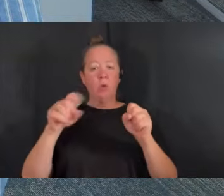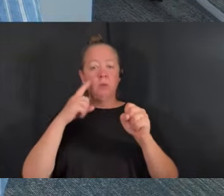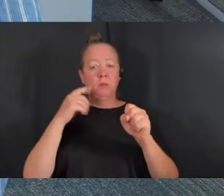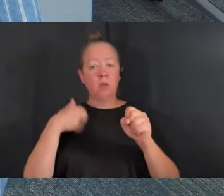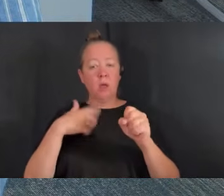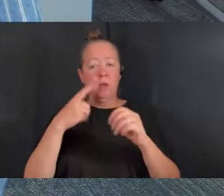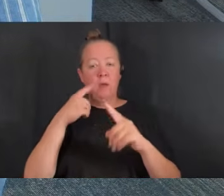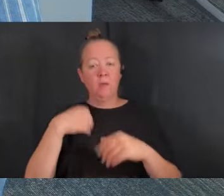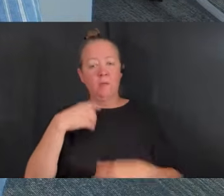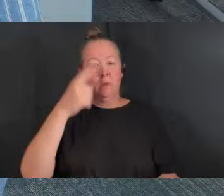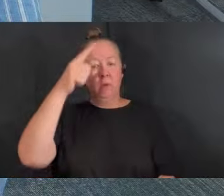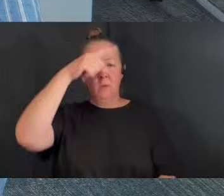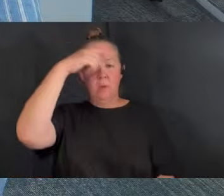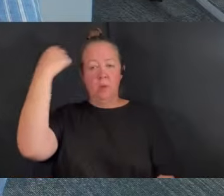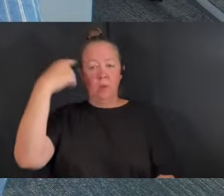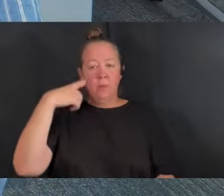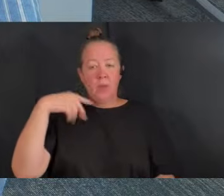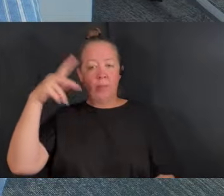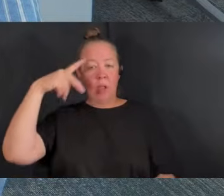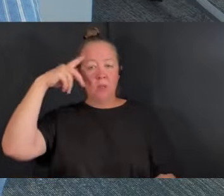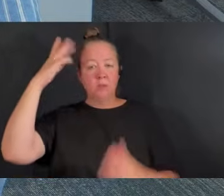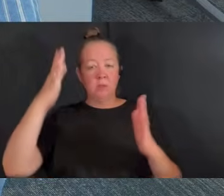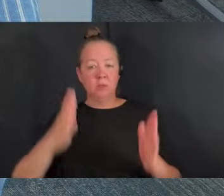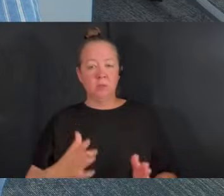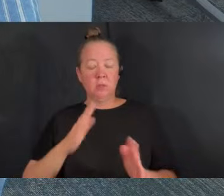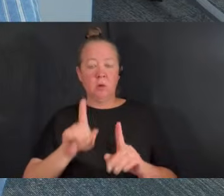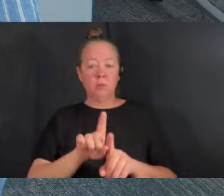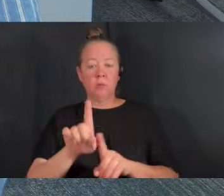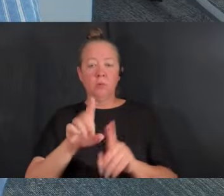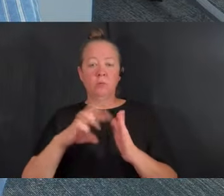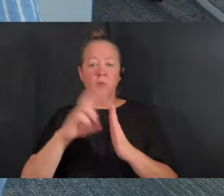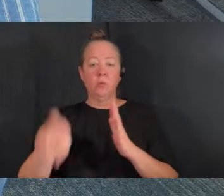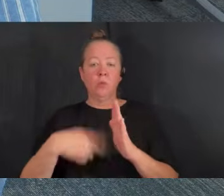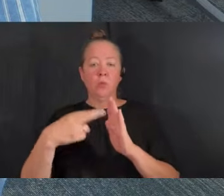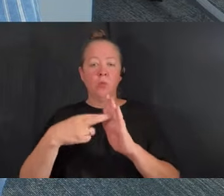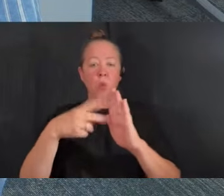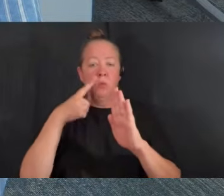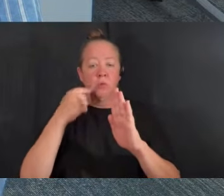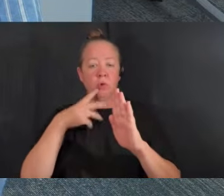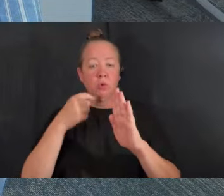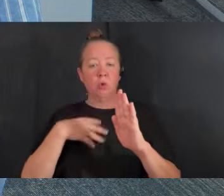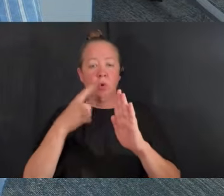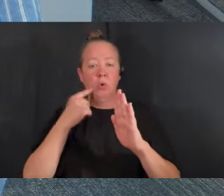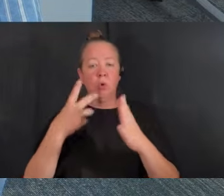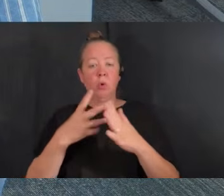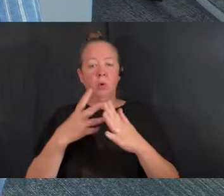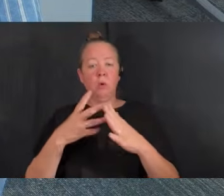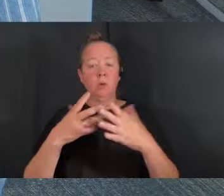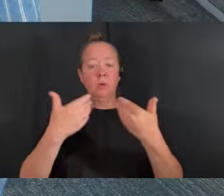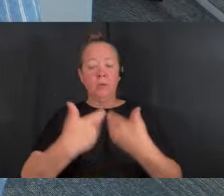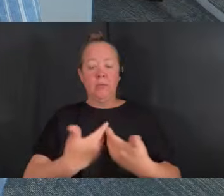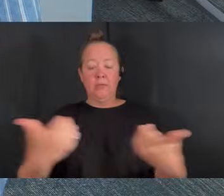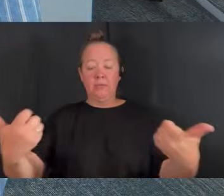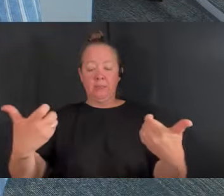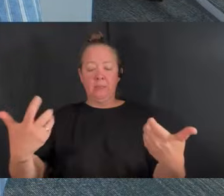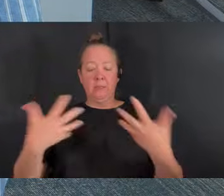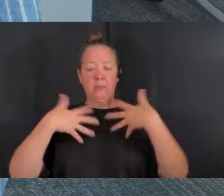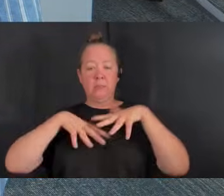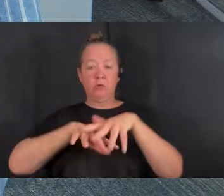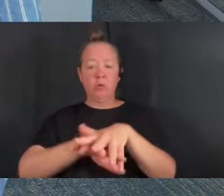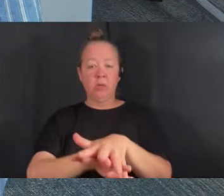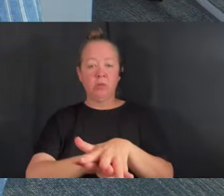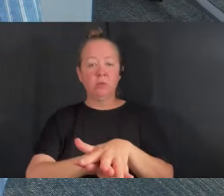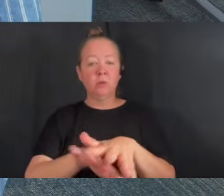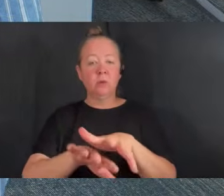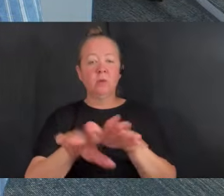its role in the desegregation of suburban Prince George's County, the Cheverly Historic District has also been identified as containing the